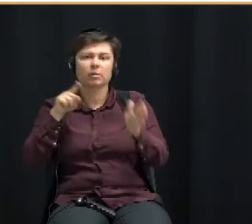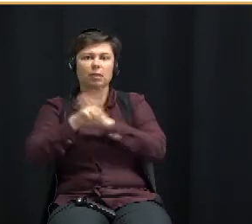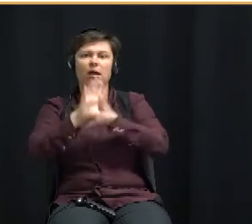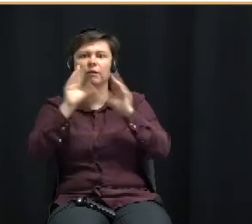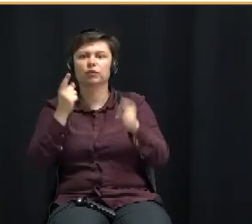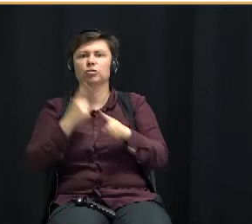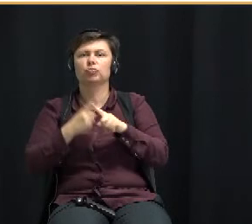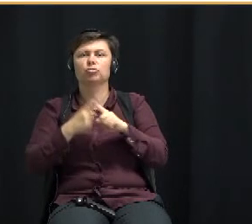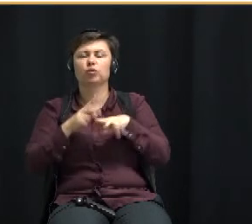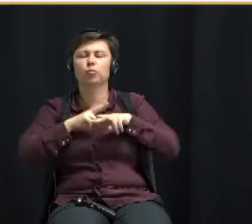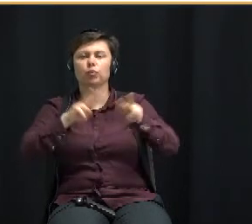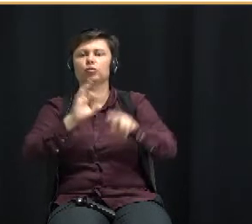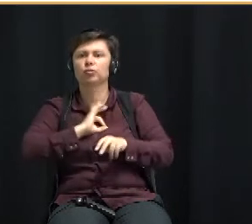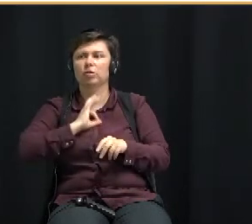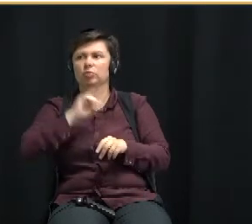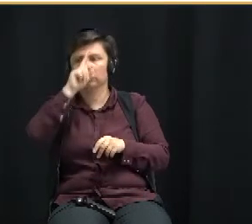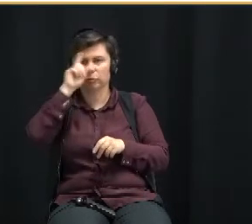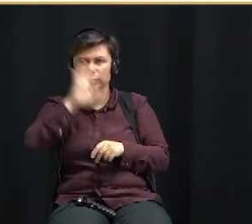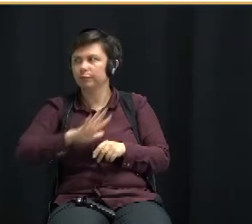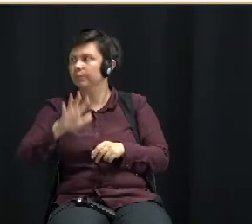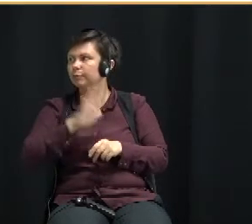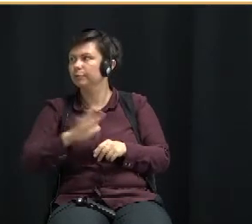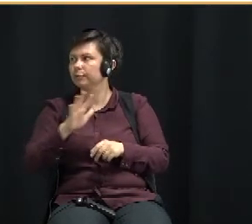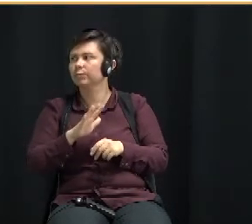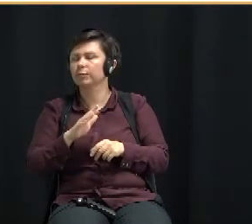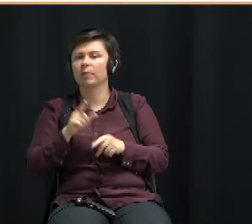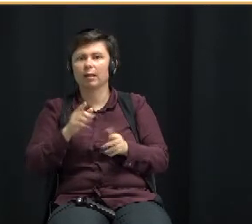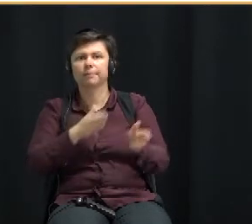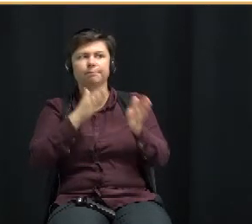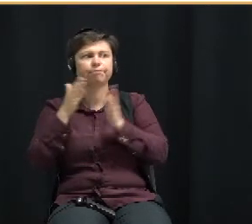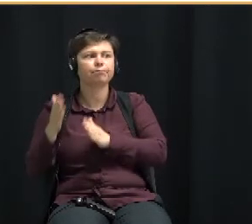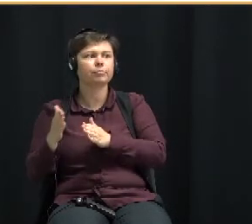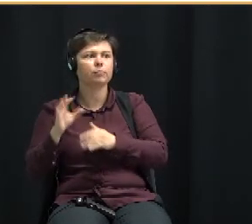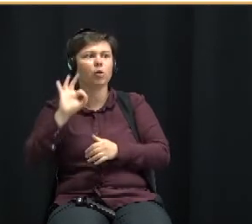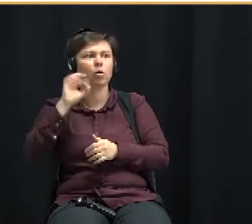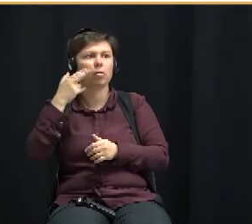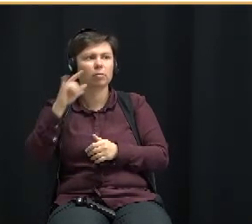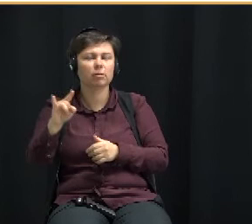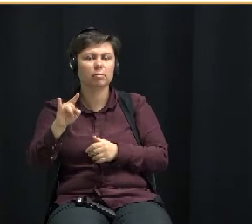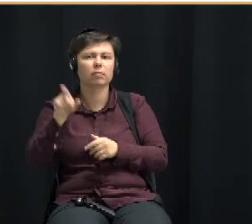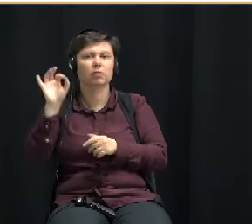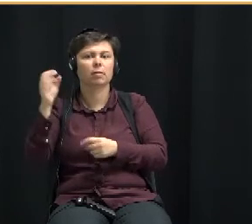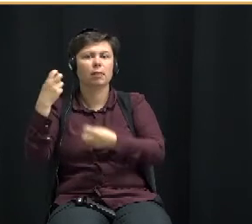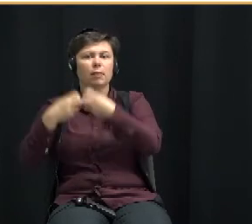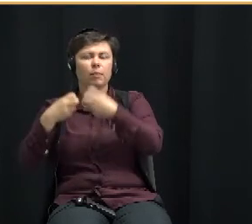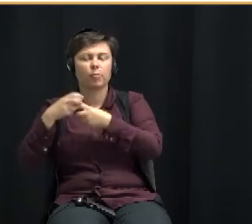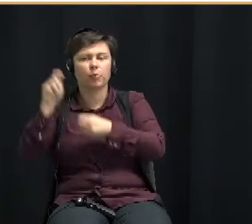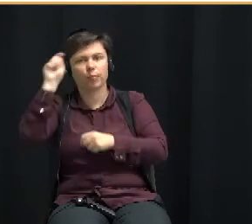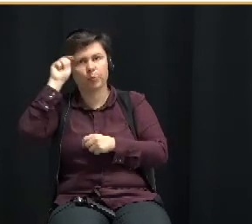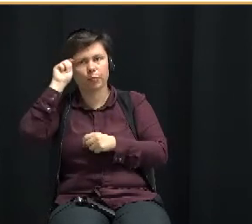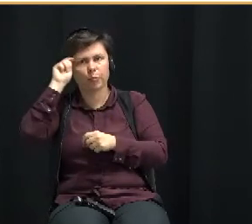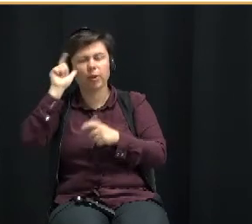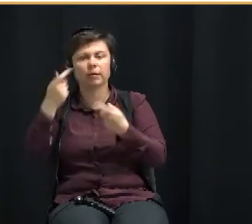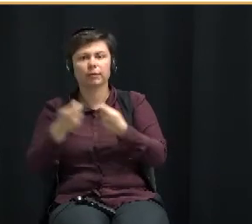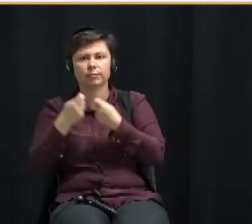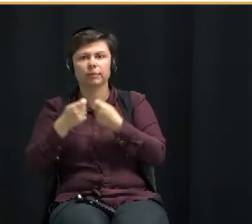Now, Oni, we have gone over to the issues, challenges, and barriers. So you can speak about it, and